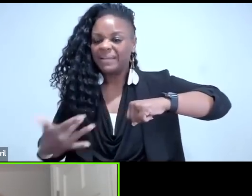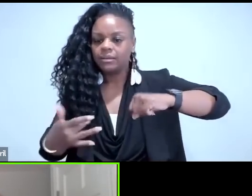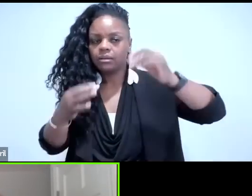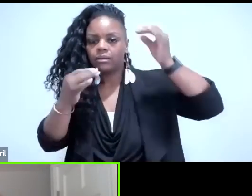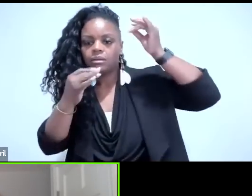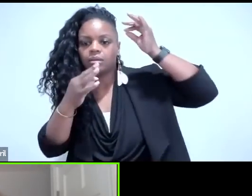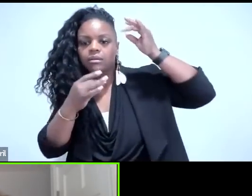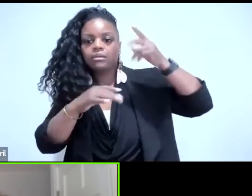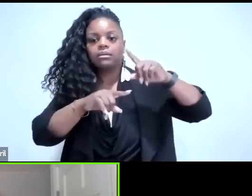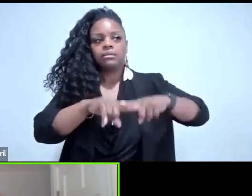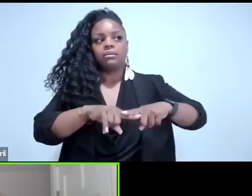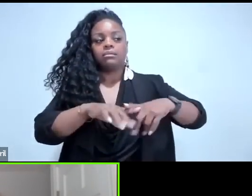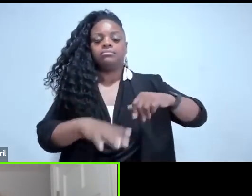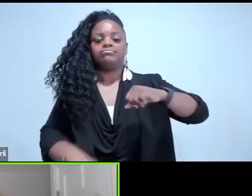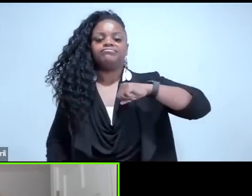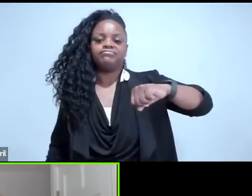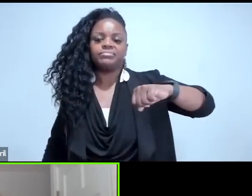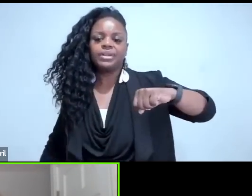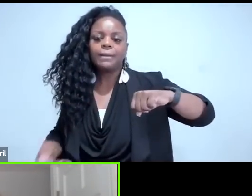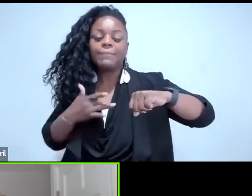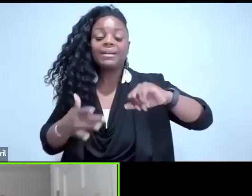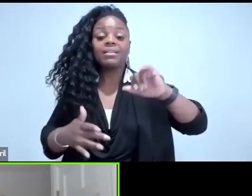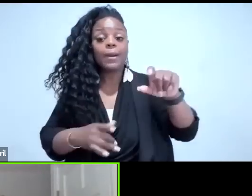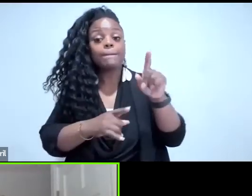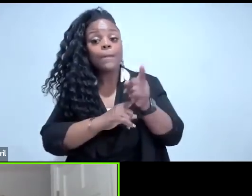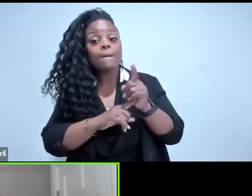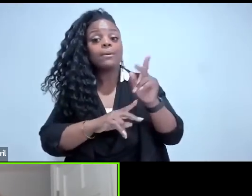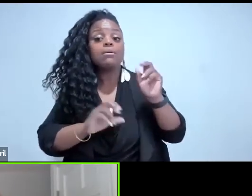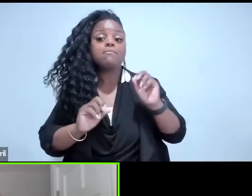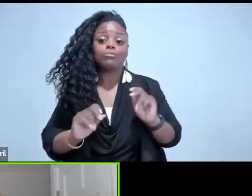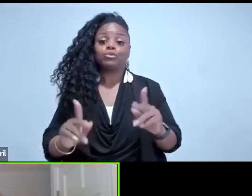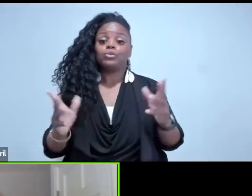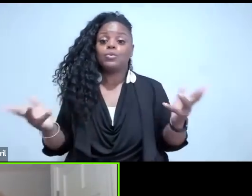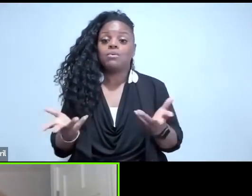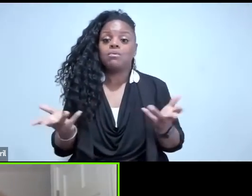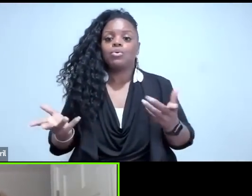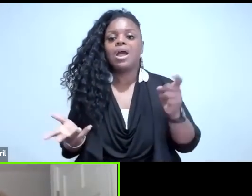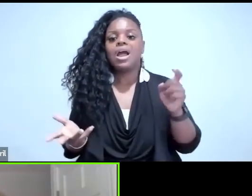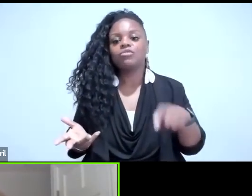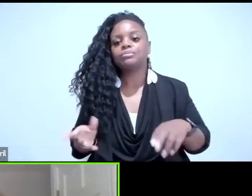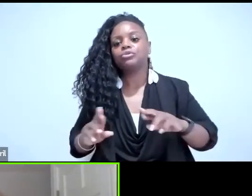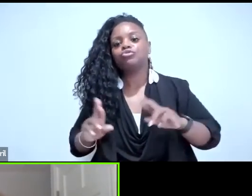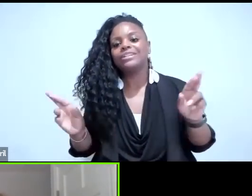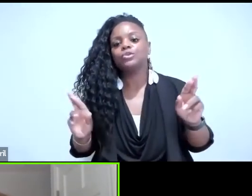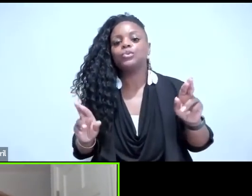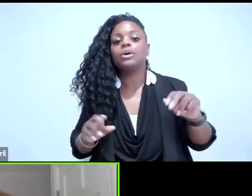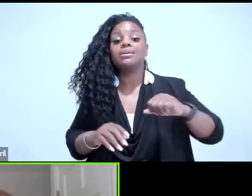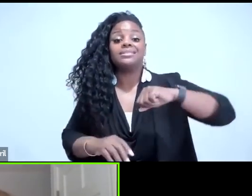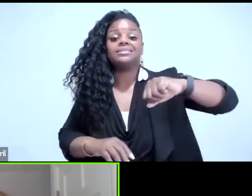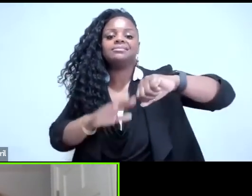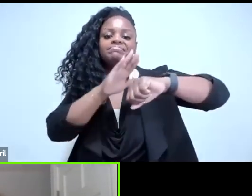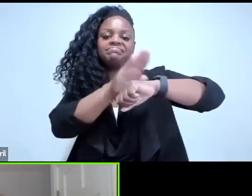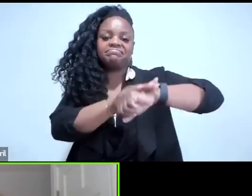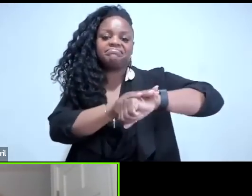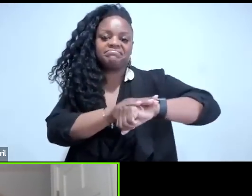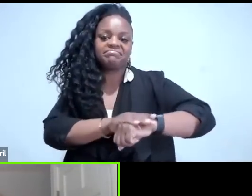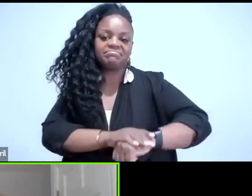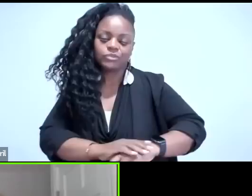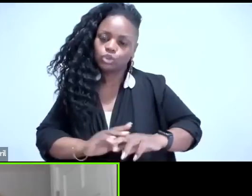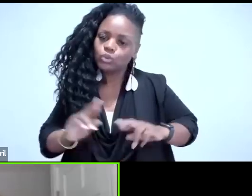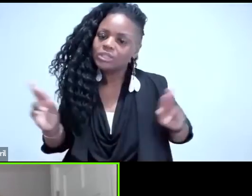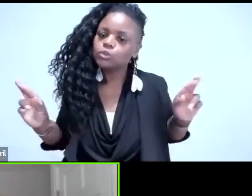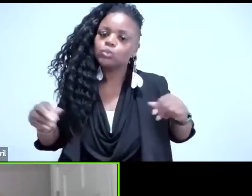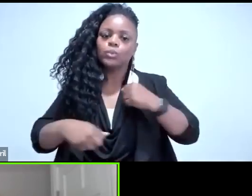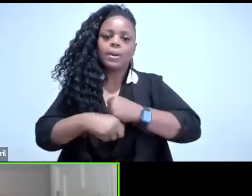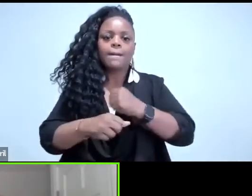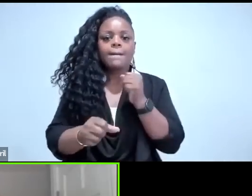opportunity, it's important to come out of that defensive stance and be willing to make the kind of investments that Lewis and Hillman made,